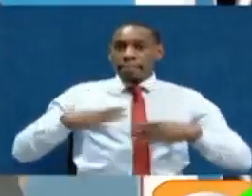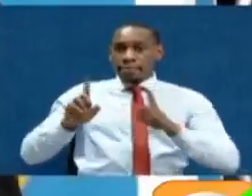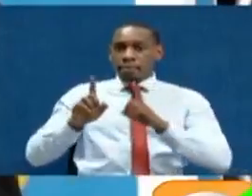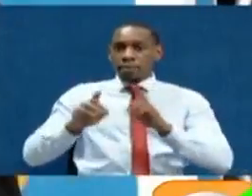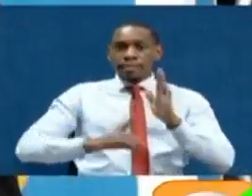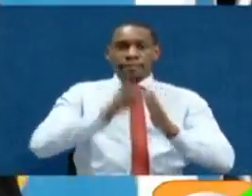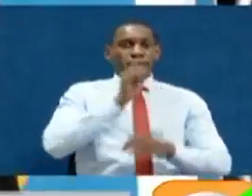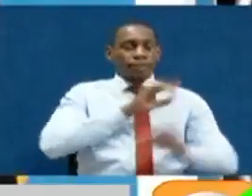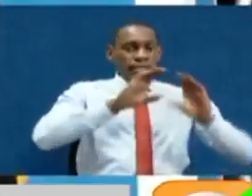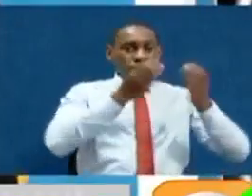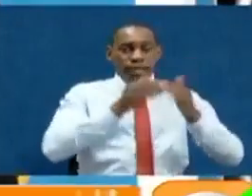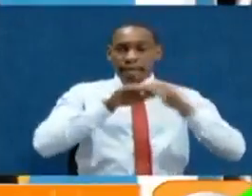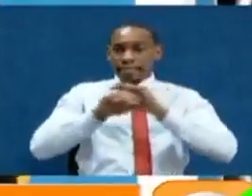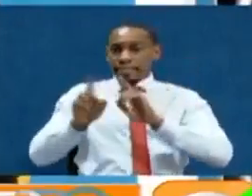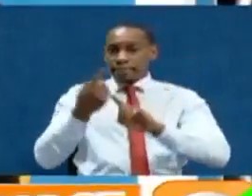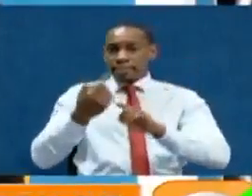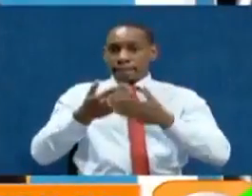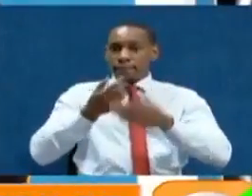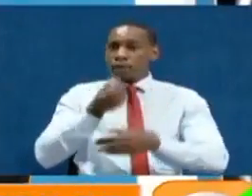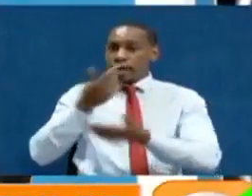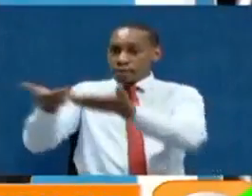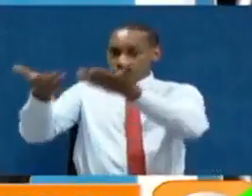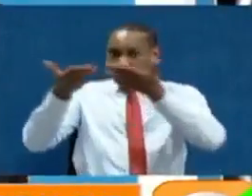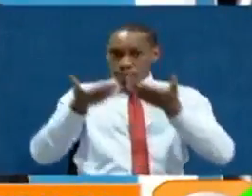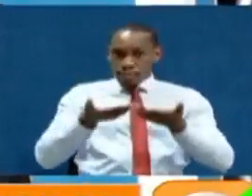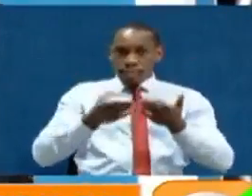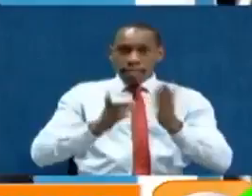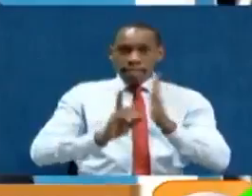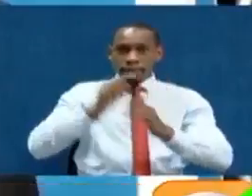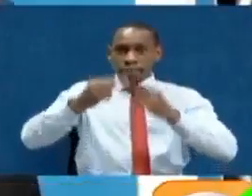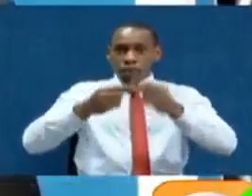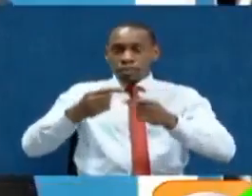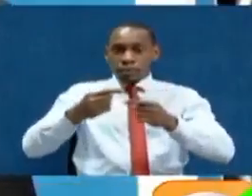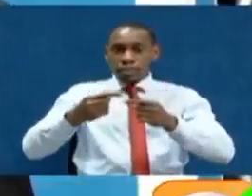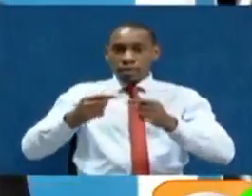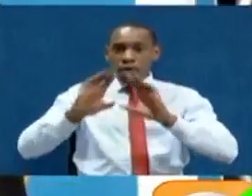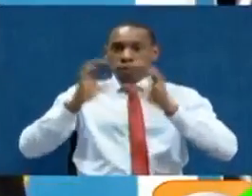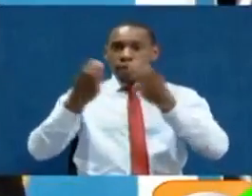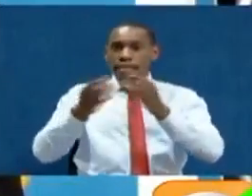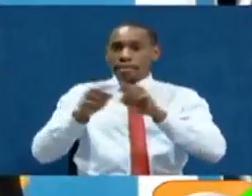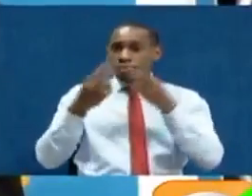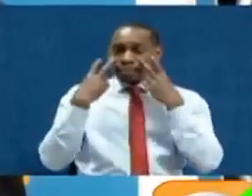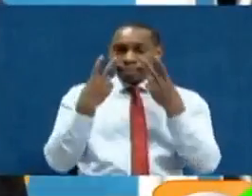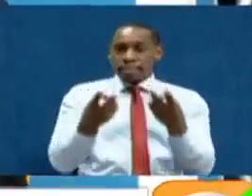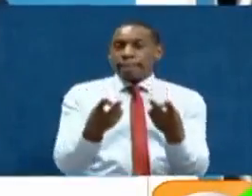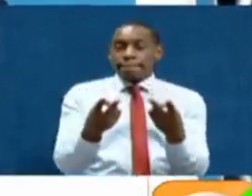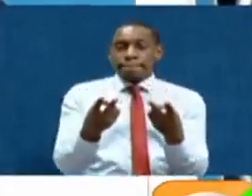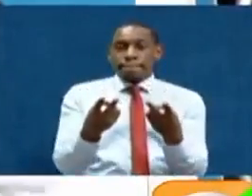first world will be able to access it first before it comes to the developing world. And you have seen the kind